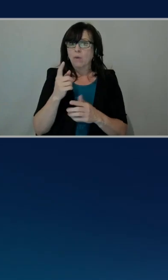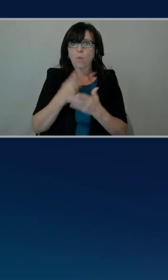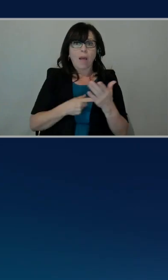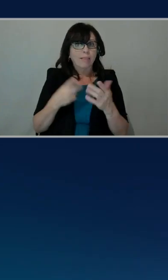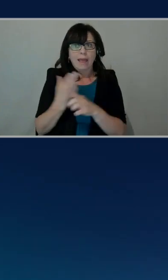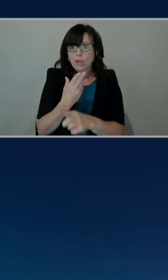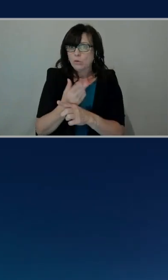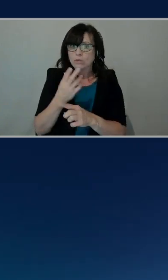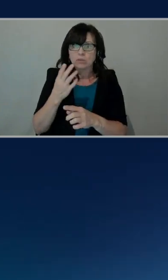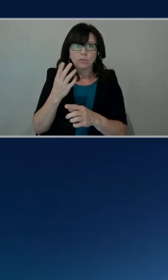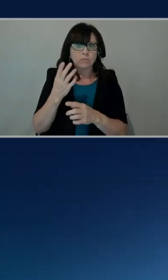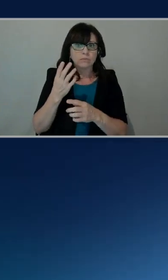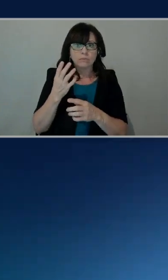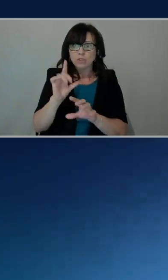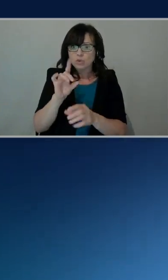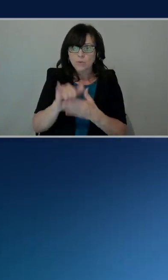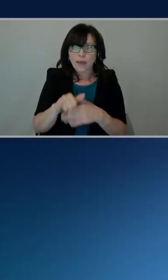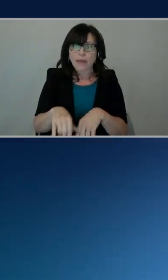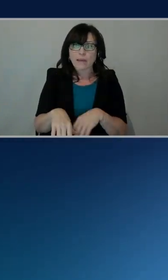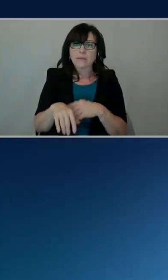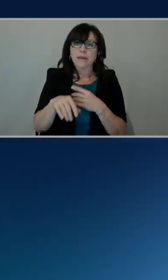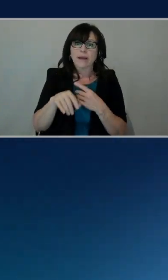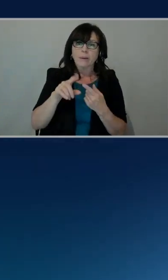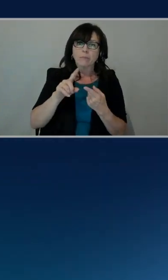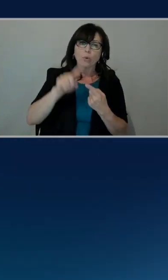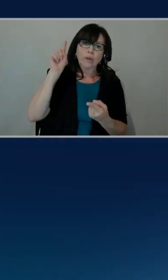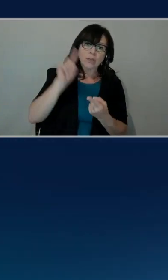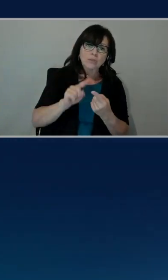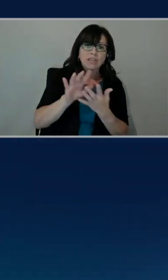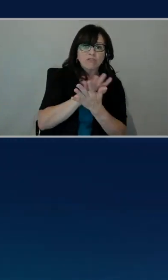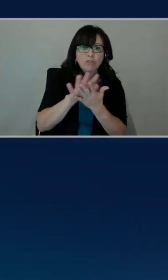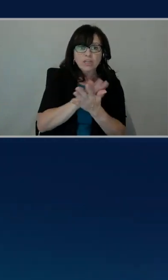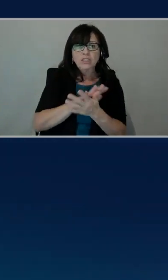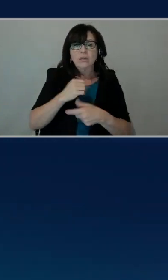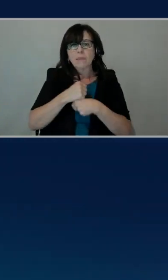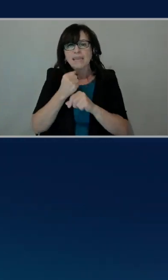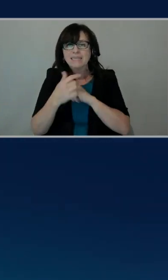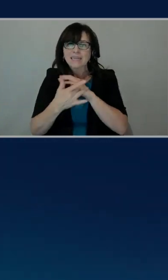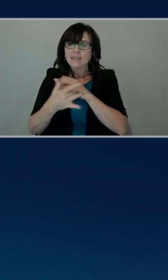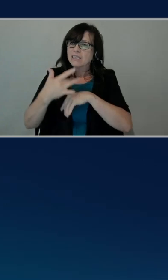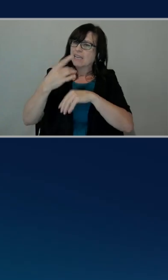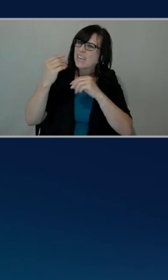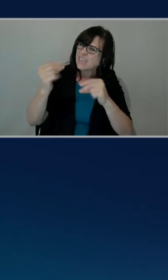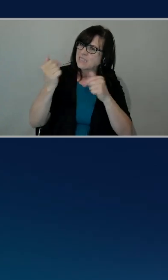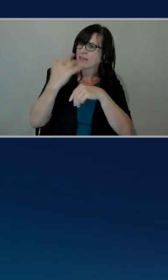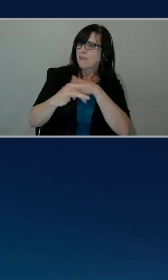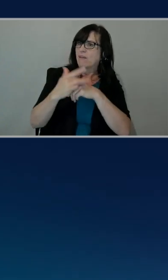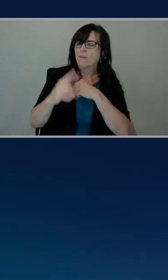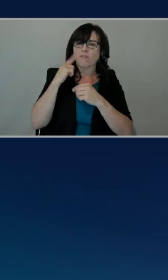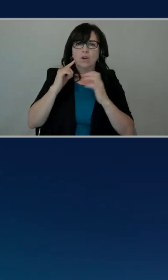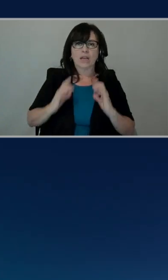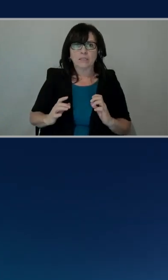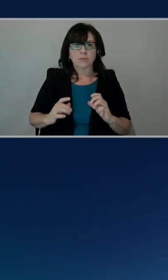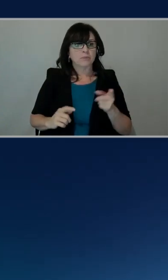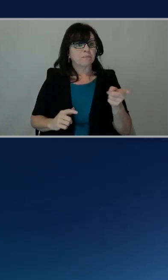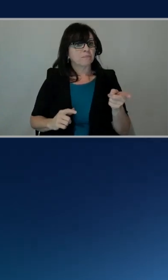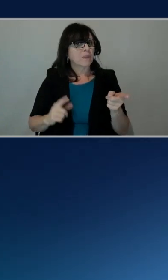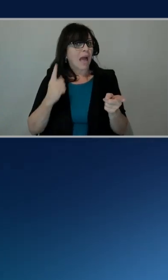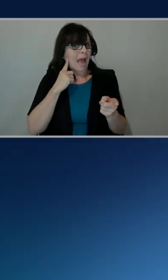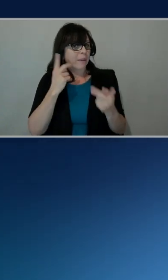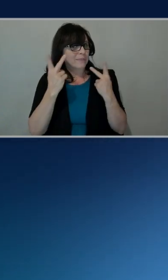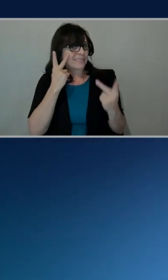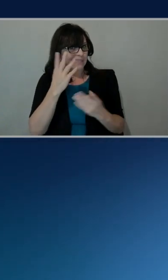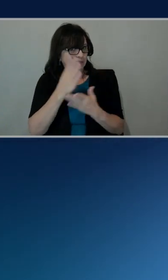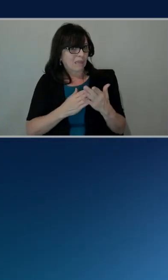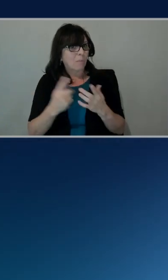So reducing friction, making this technology instantly available to customers. Yes. Yeah. And we're getting some questions in the chat here because I know that we're live. And